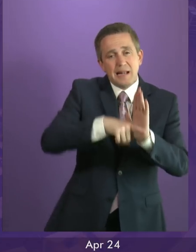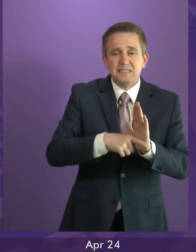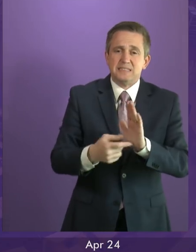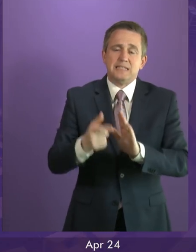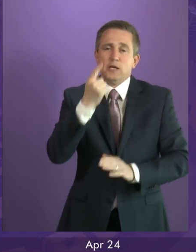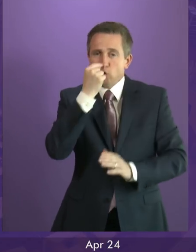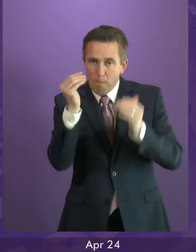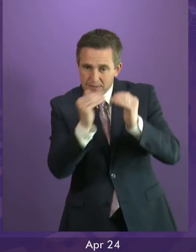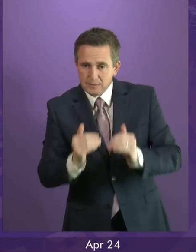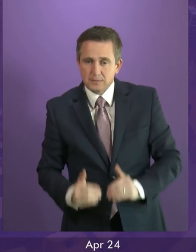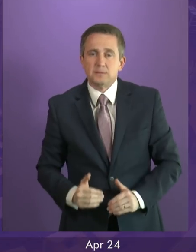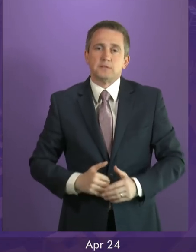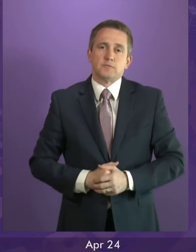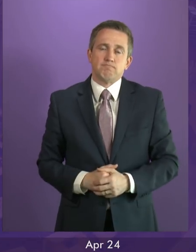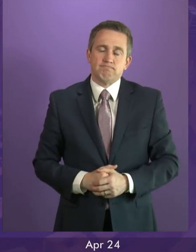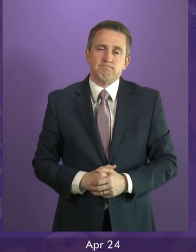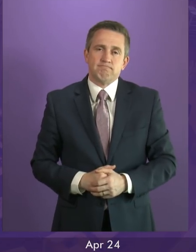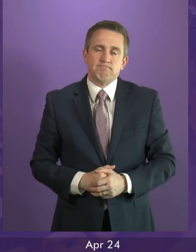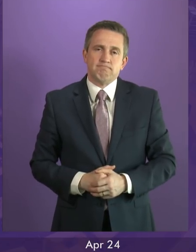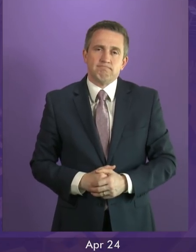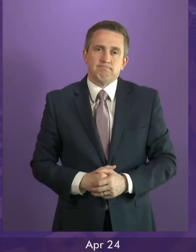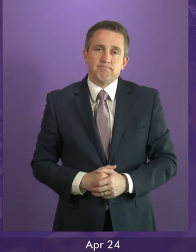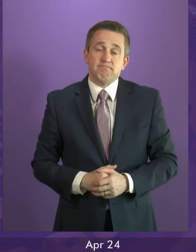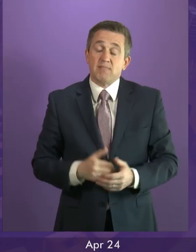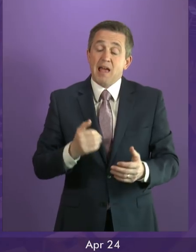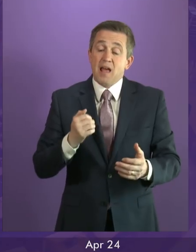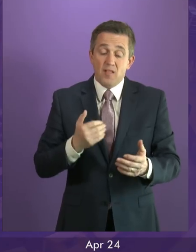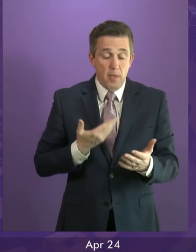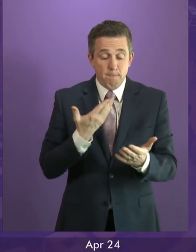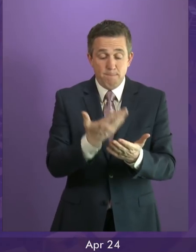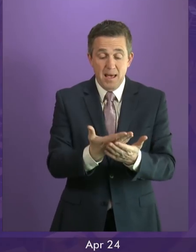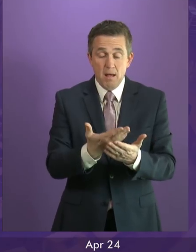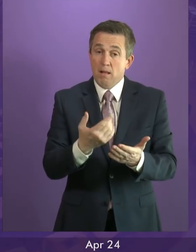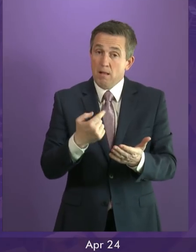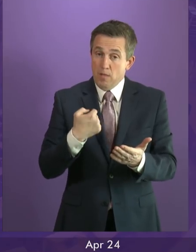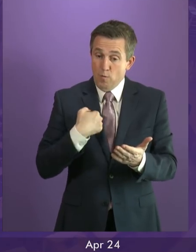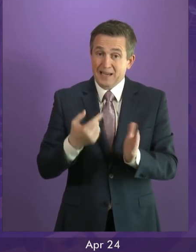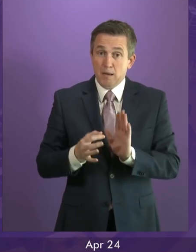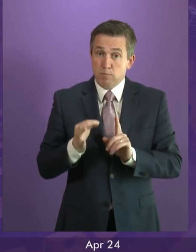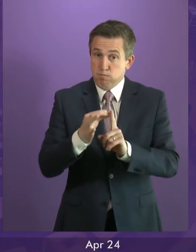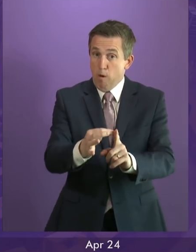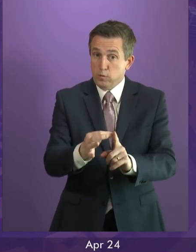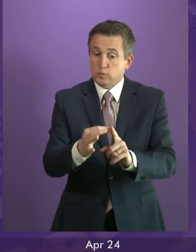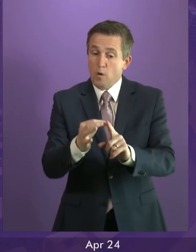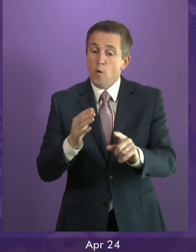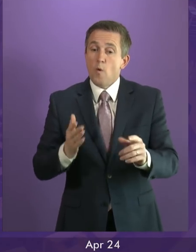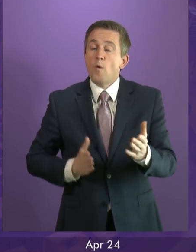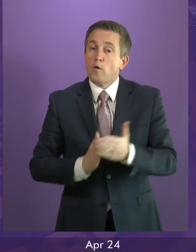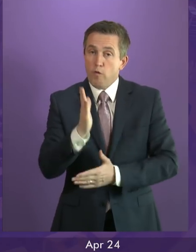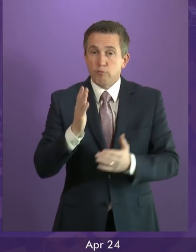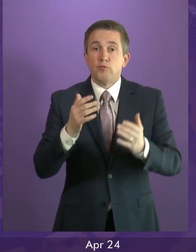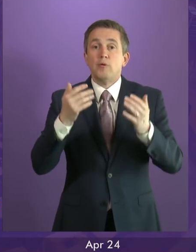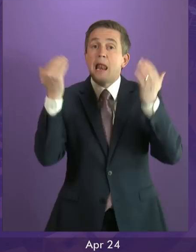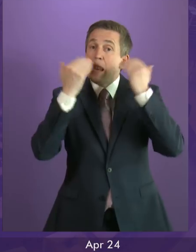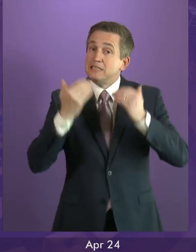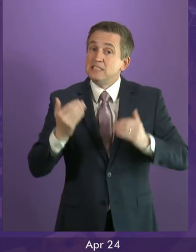no doubt that the bill we will propose will be within legislative competence. If